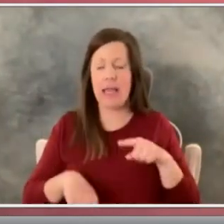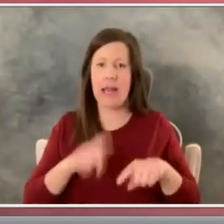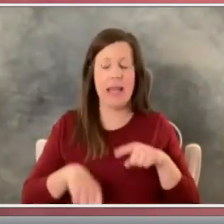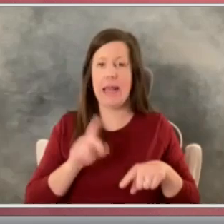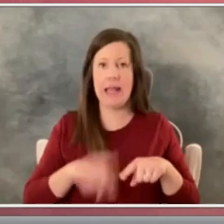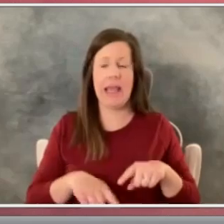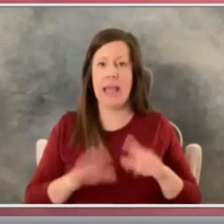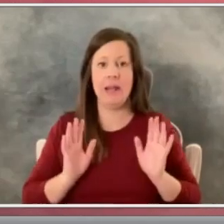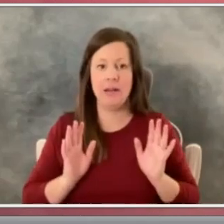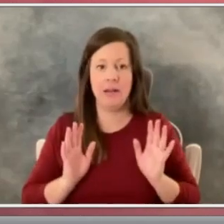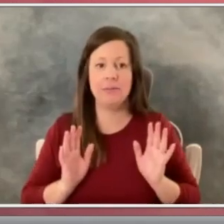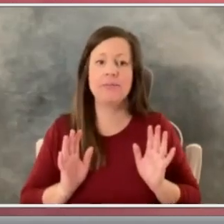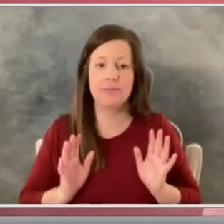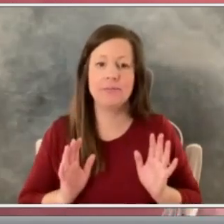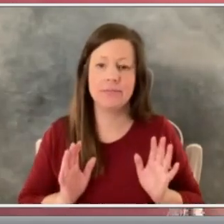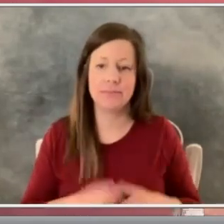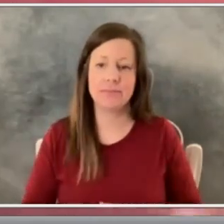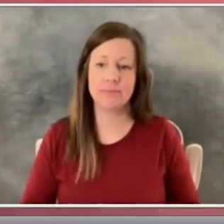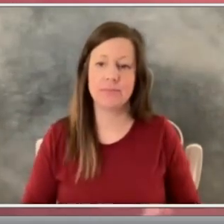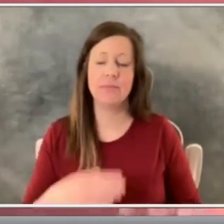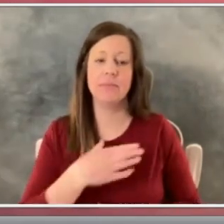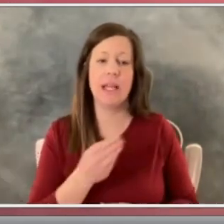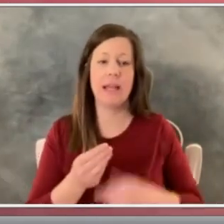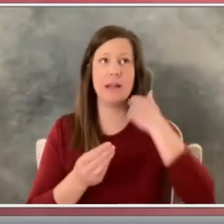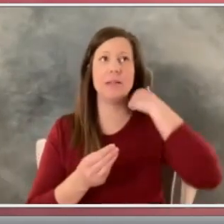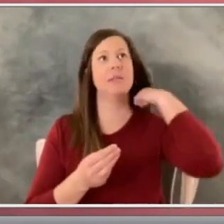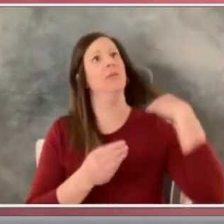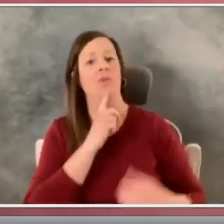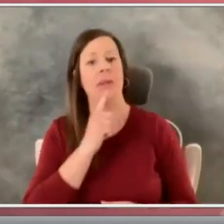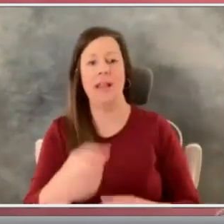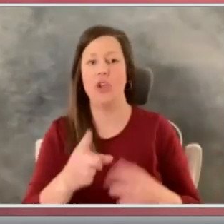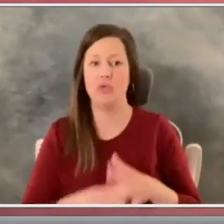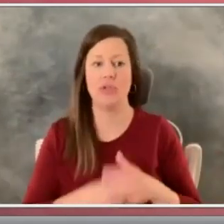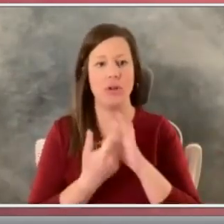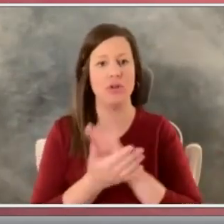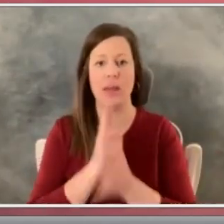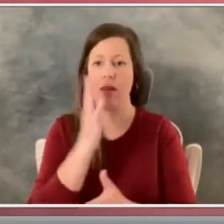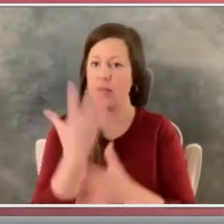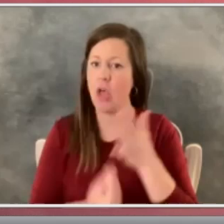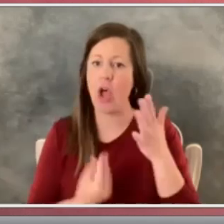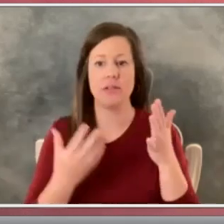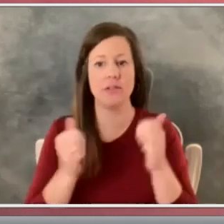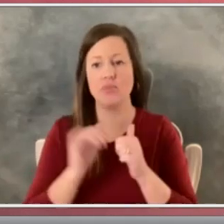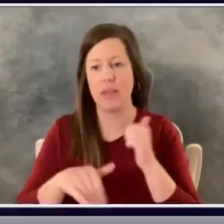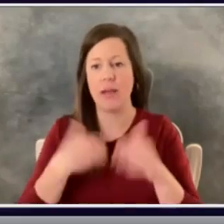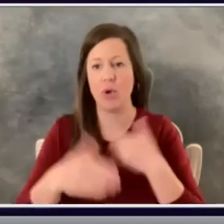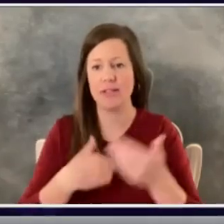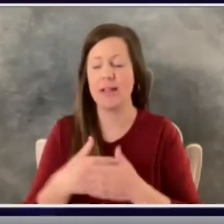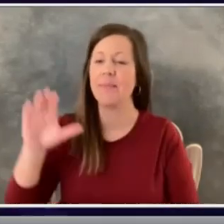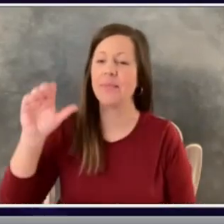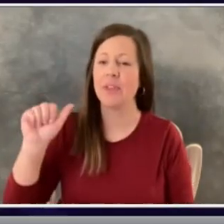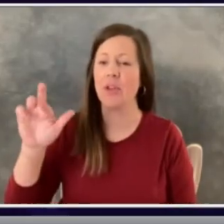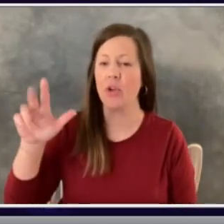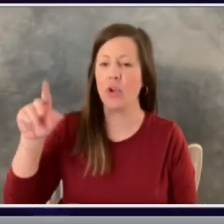more day, I can't do it. And you just get lost and immobilized in that process. Carlos, you didn't